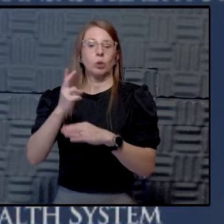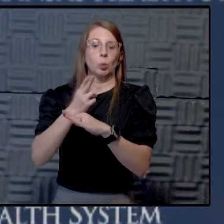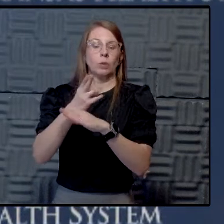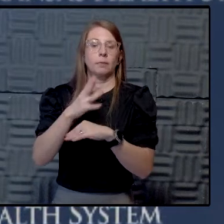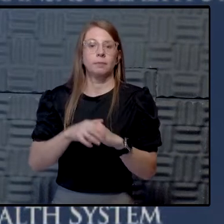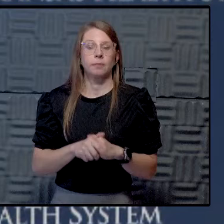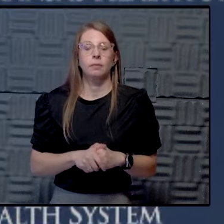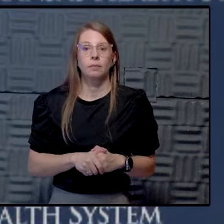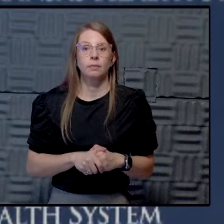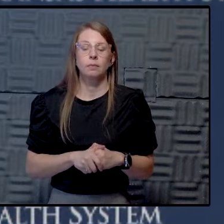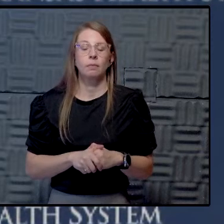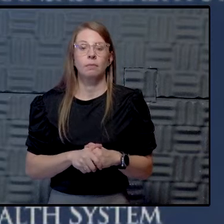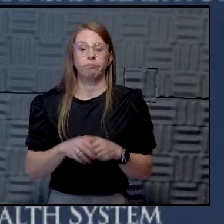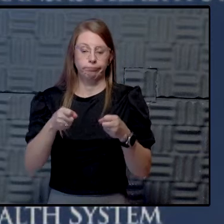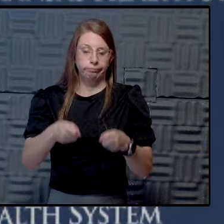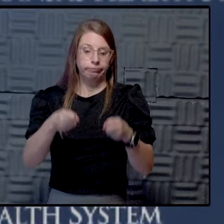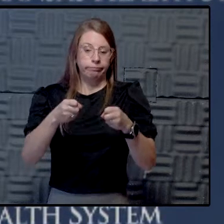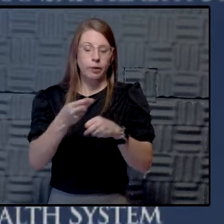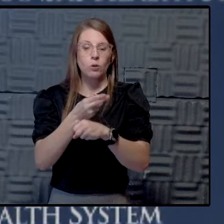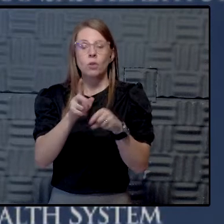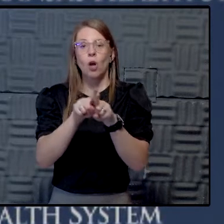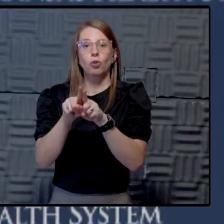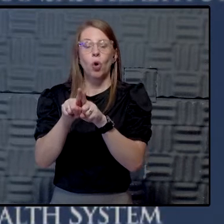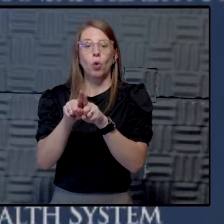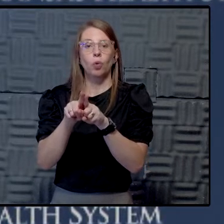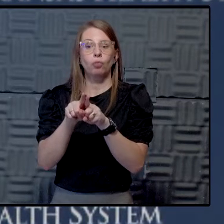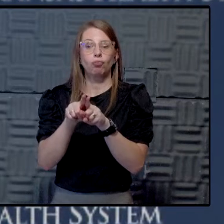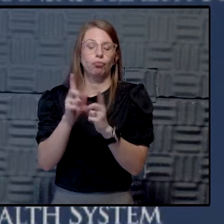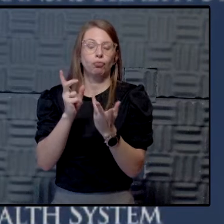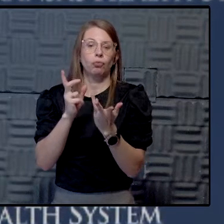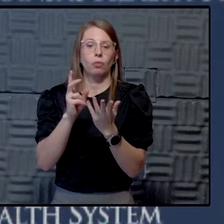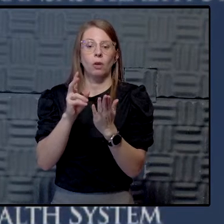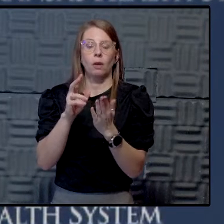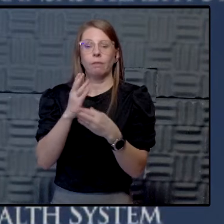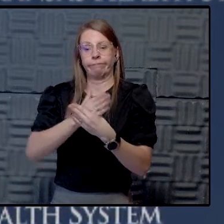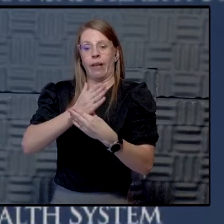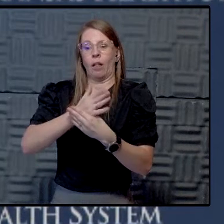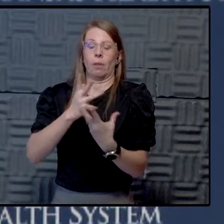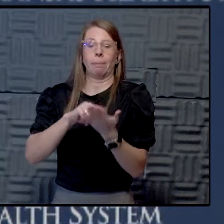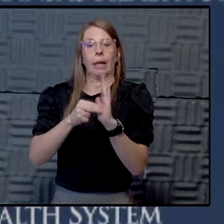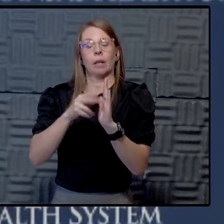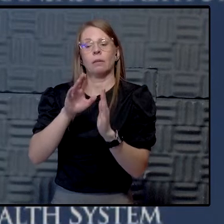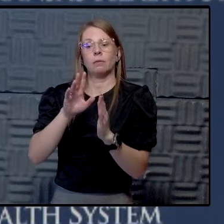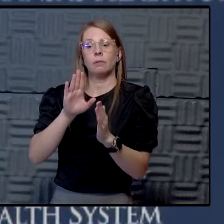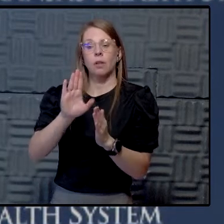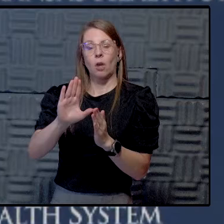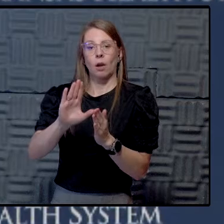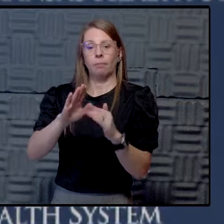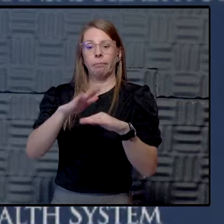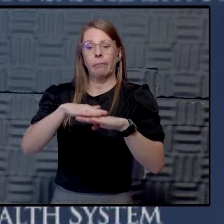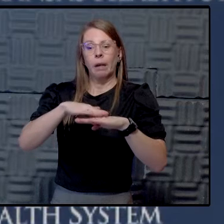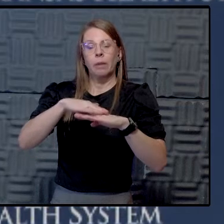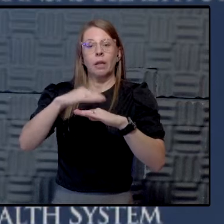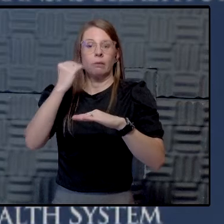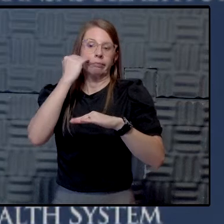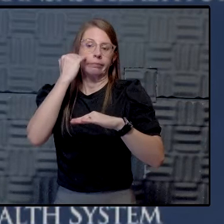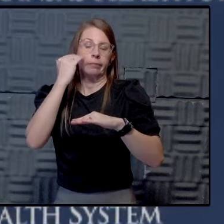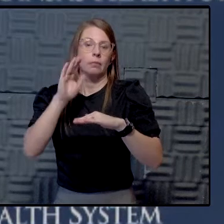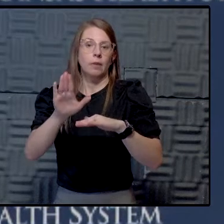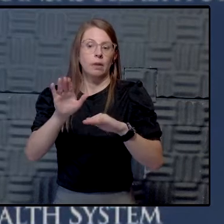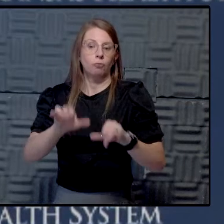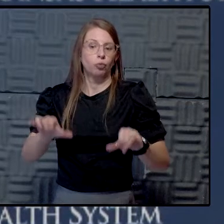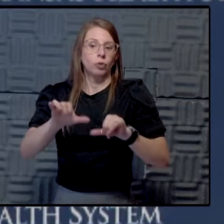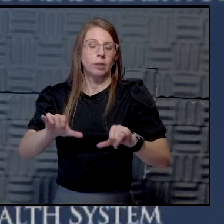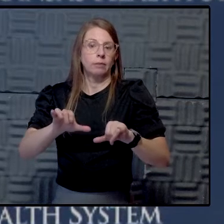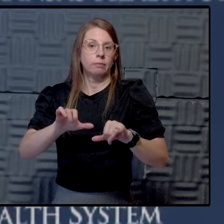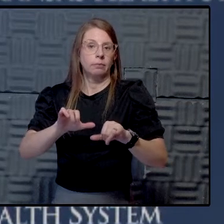And then credentialing, making sure that the providers are minimally competent in their skills and their knowledge base on a routine basis, similar to how